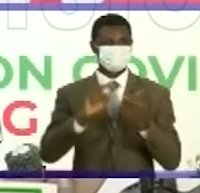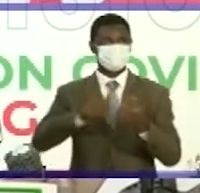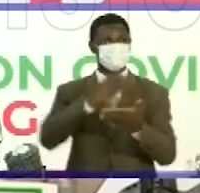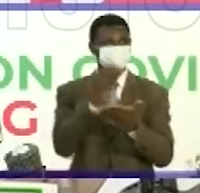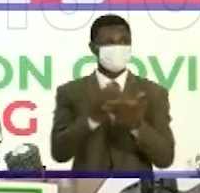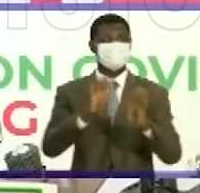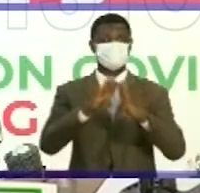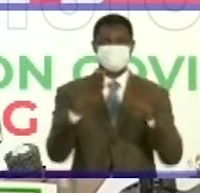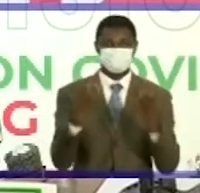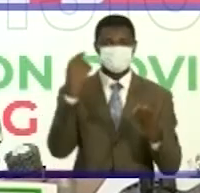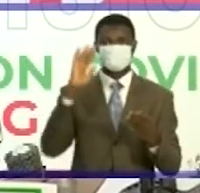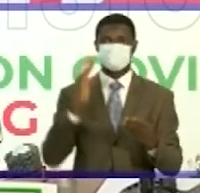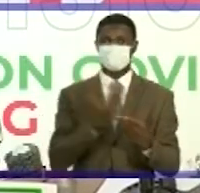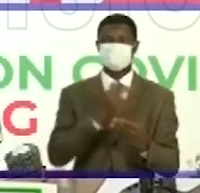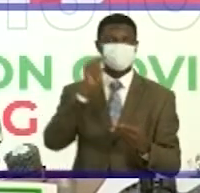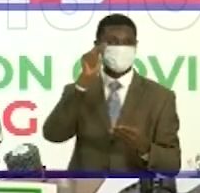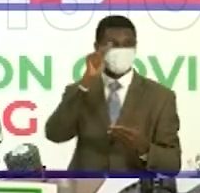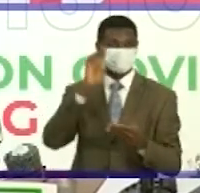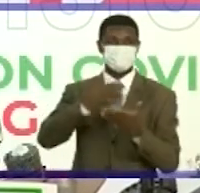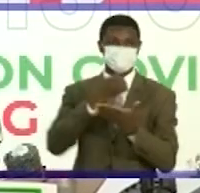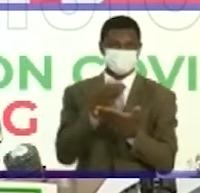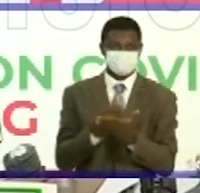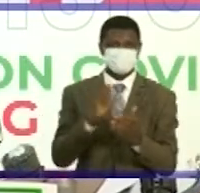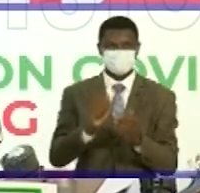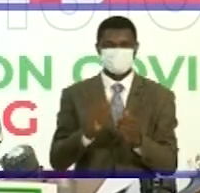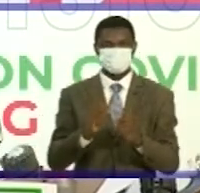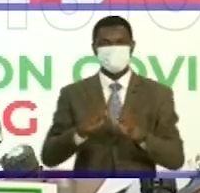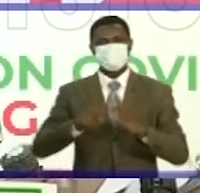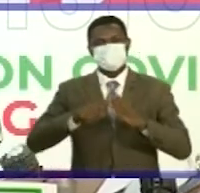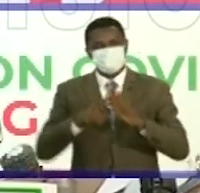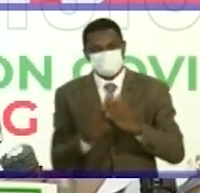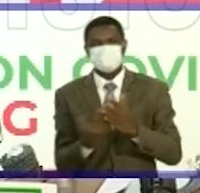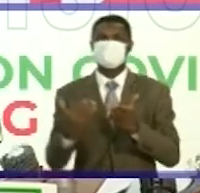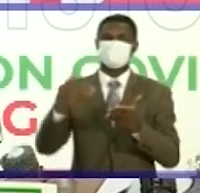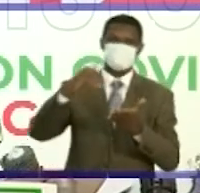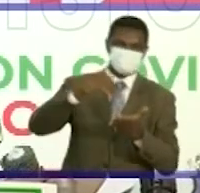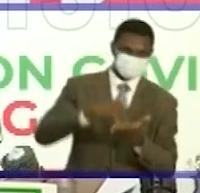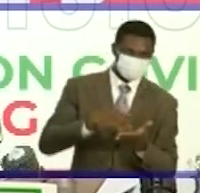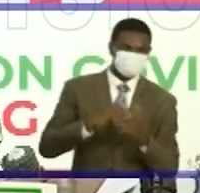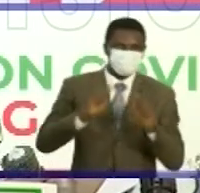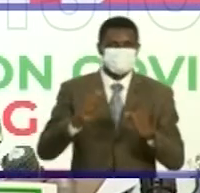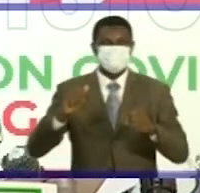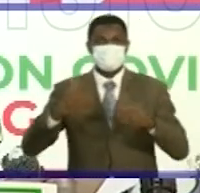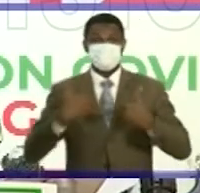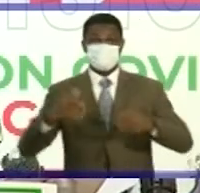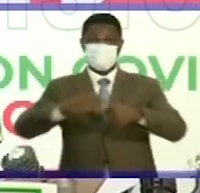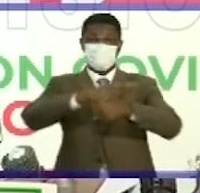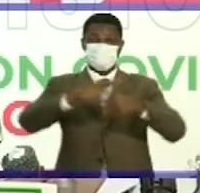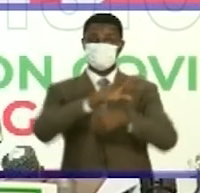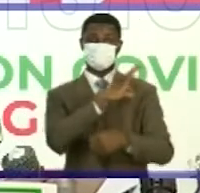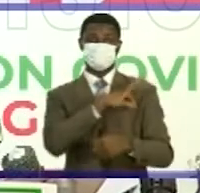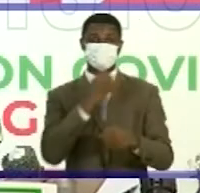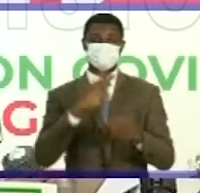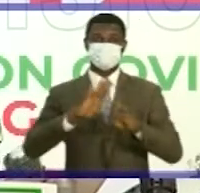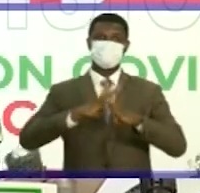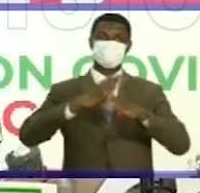for our country to restart slowly, in order for the full benefits of the ease of the restrictions that were being